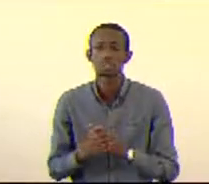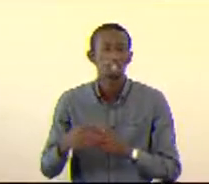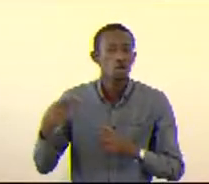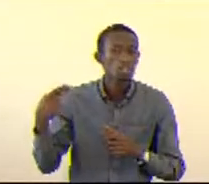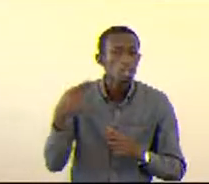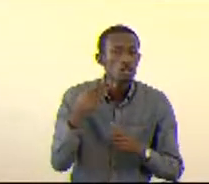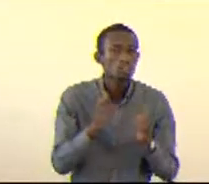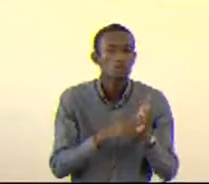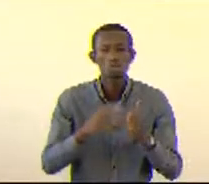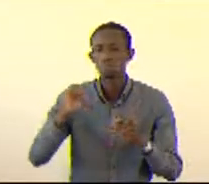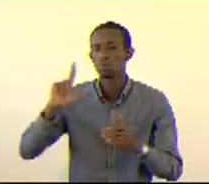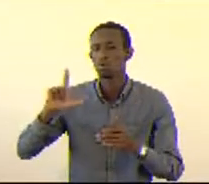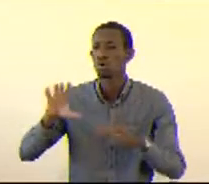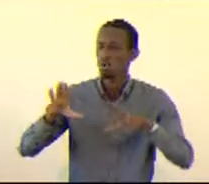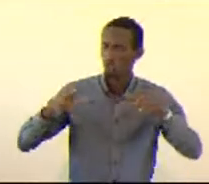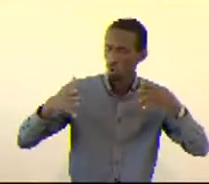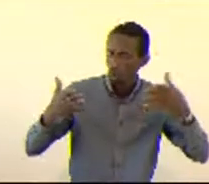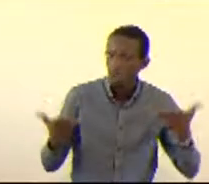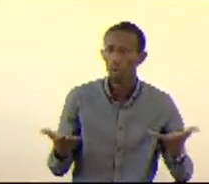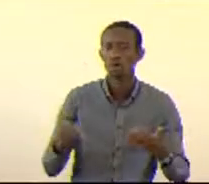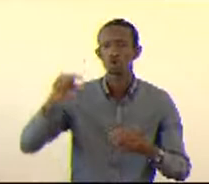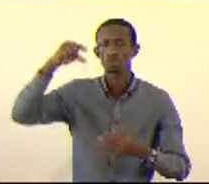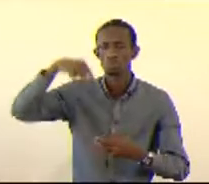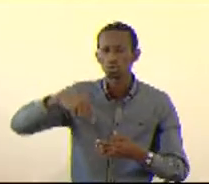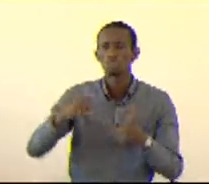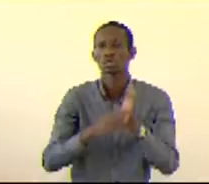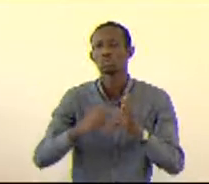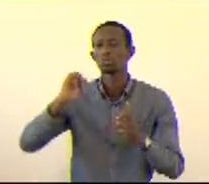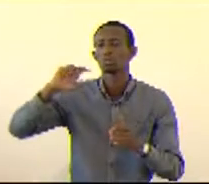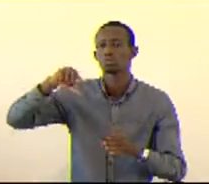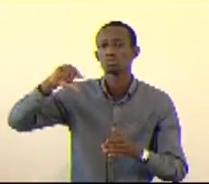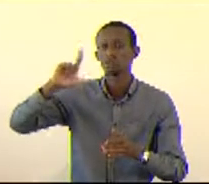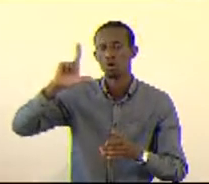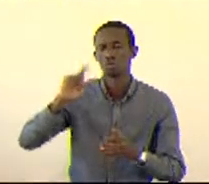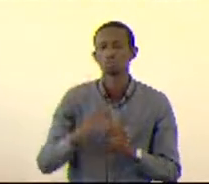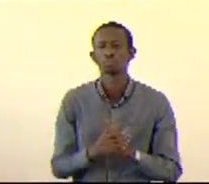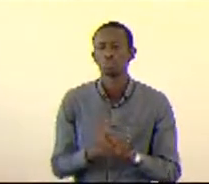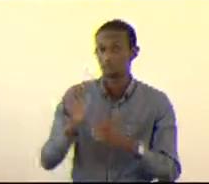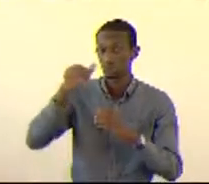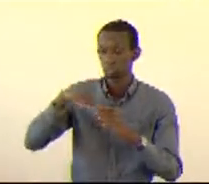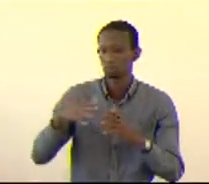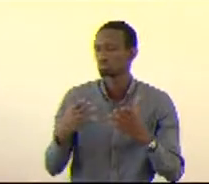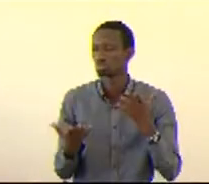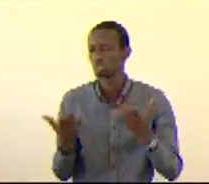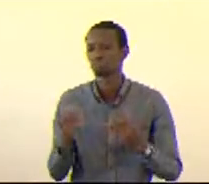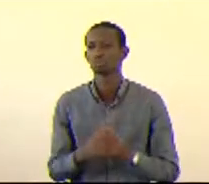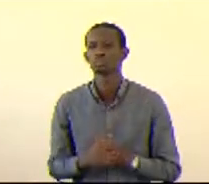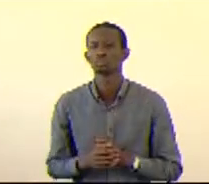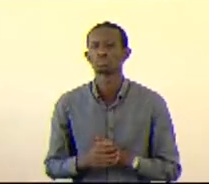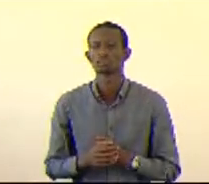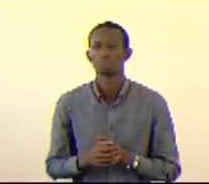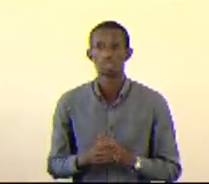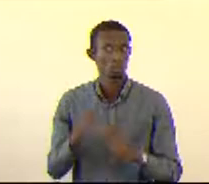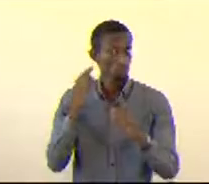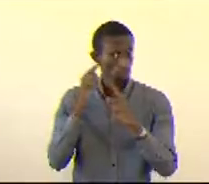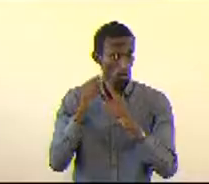Q equals ML on which part of the graph. So that is our learning objectives today. And